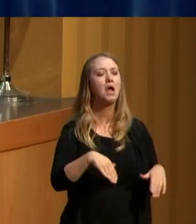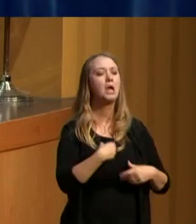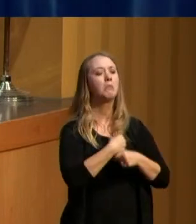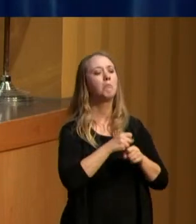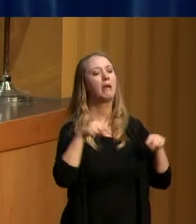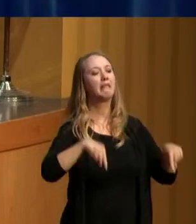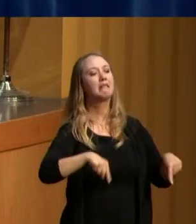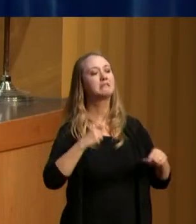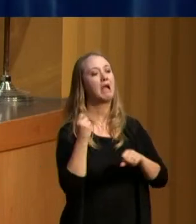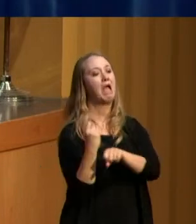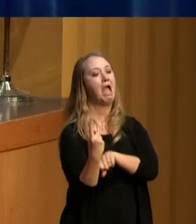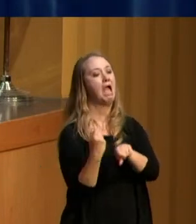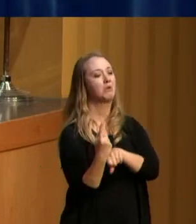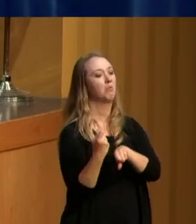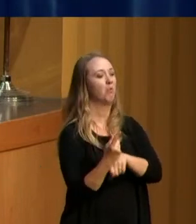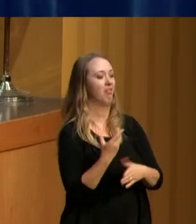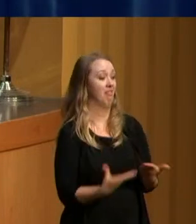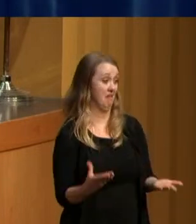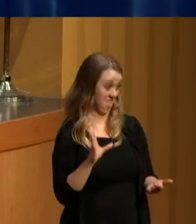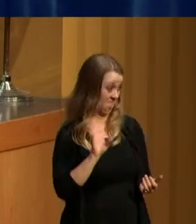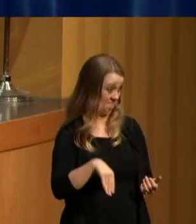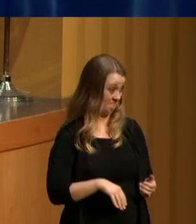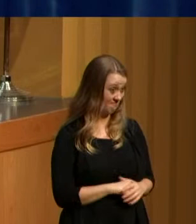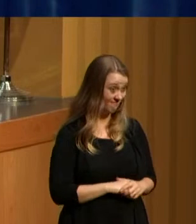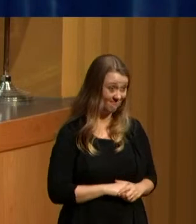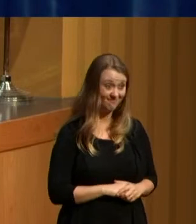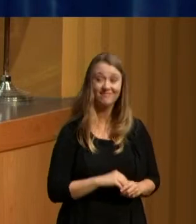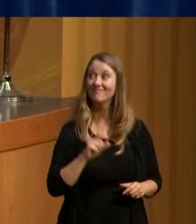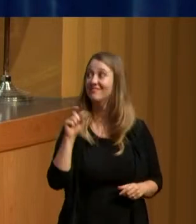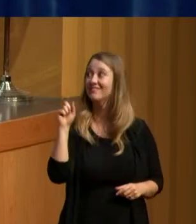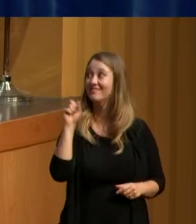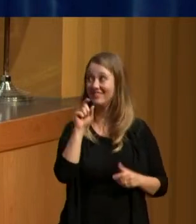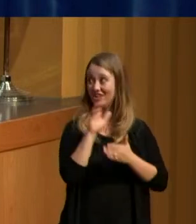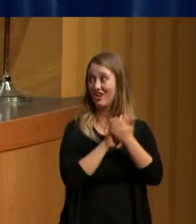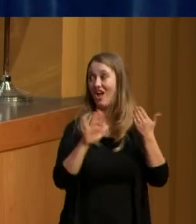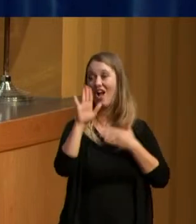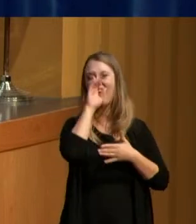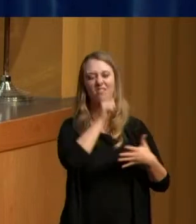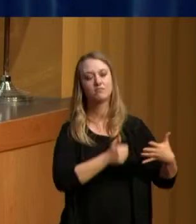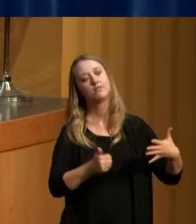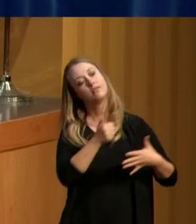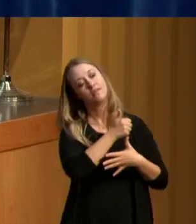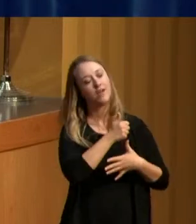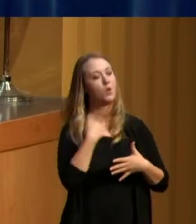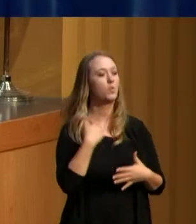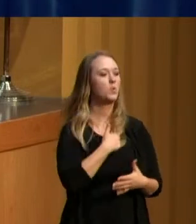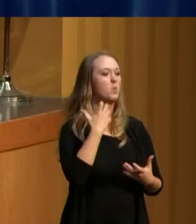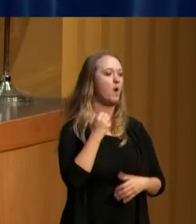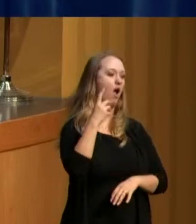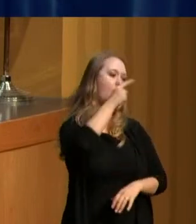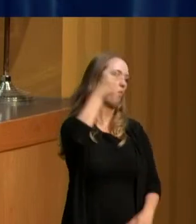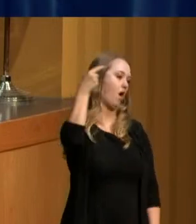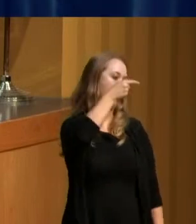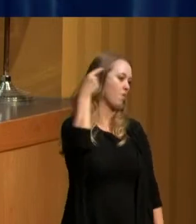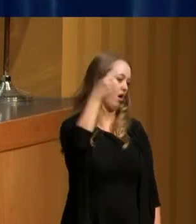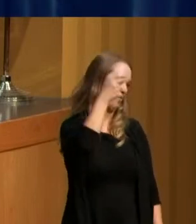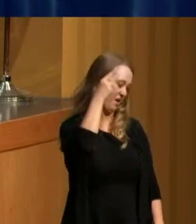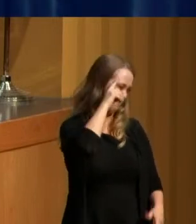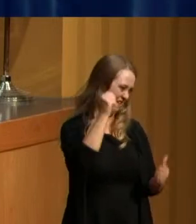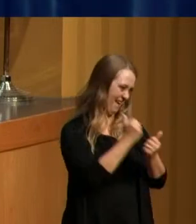know? Why not? Phoenix College is the flagship. Let's be #1 in everything. All right, thank you for coming.